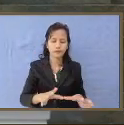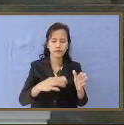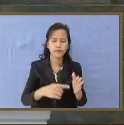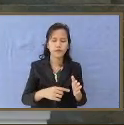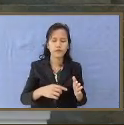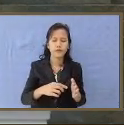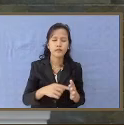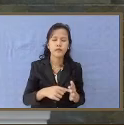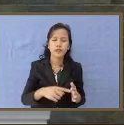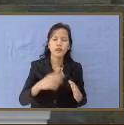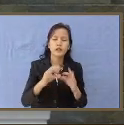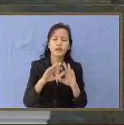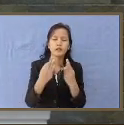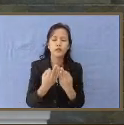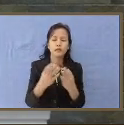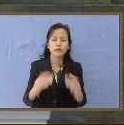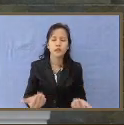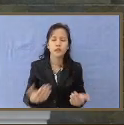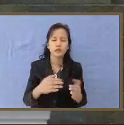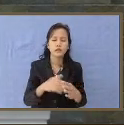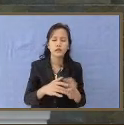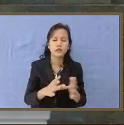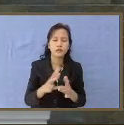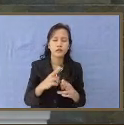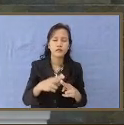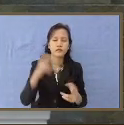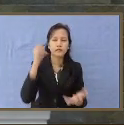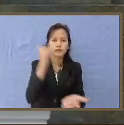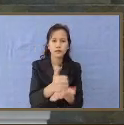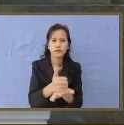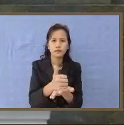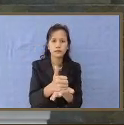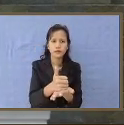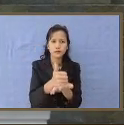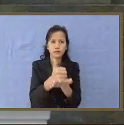tonight. In Jesus' name, amen. All right, thank you. Maybe you see it.